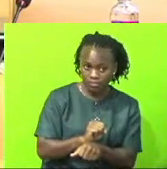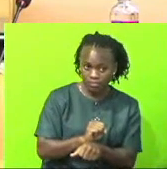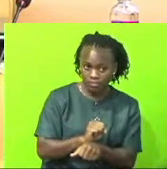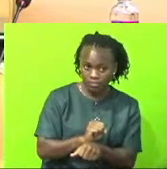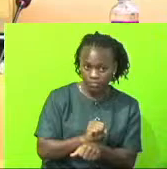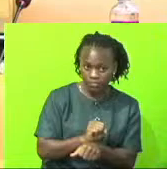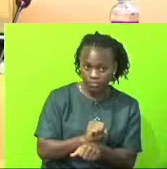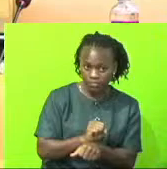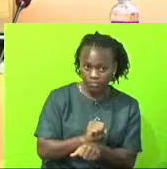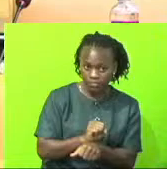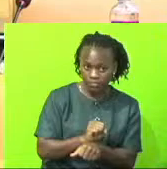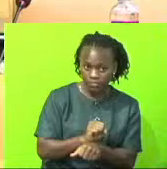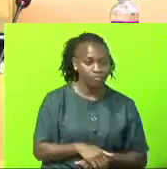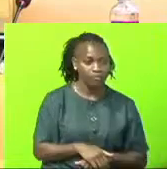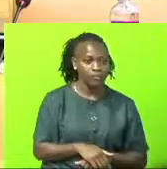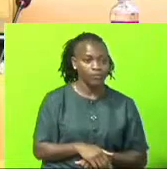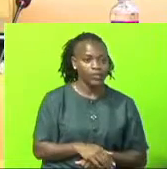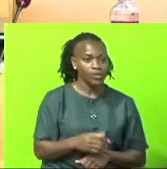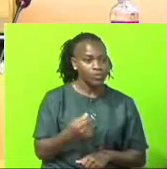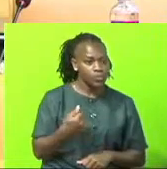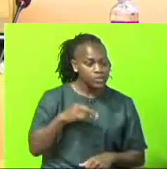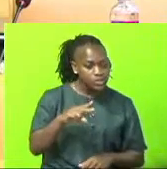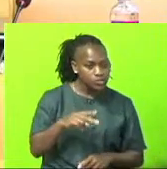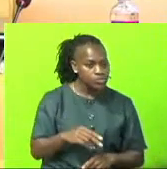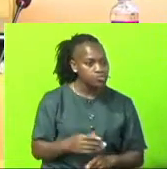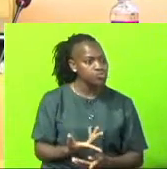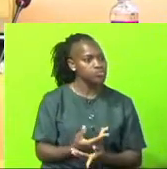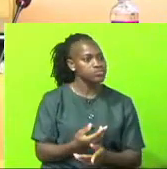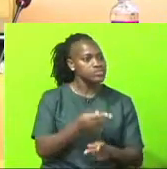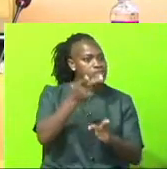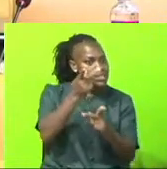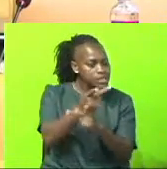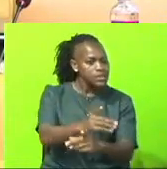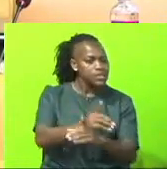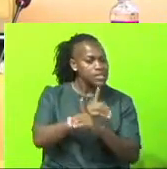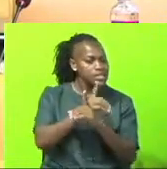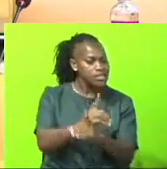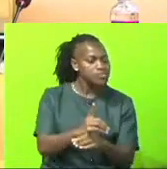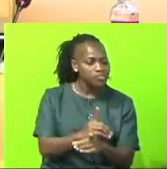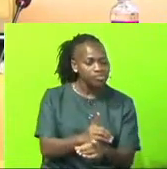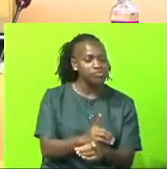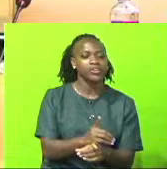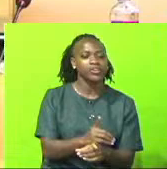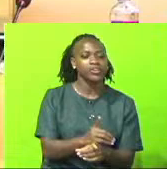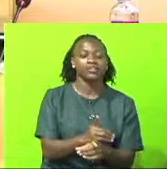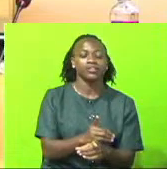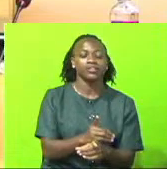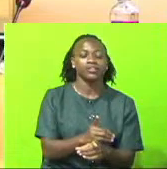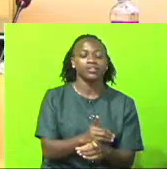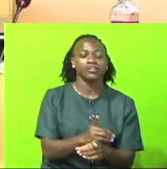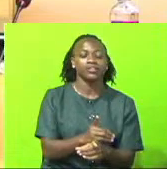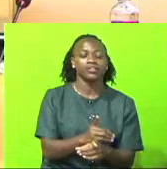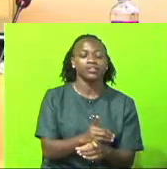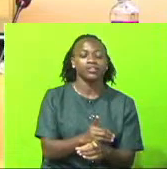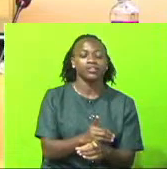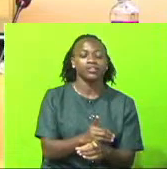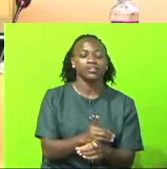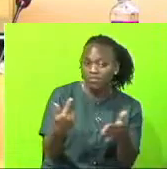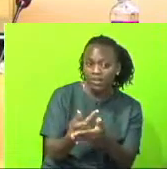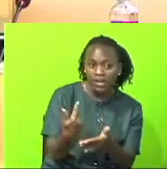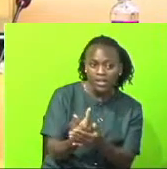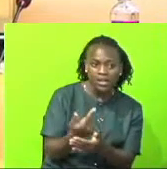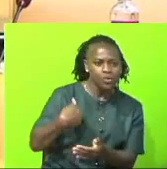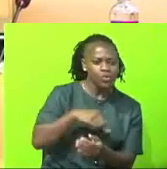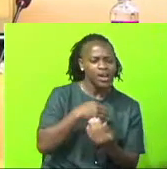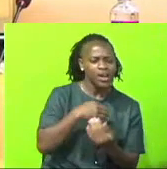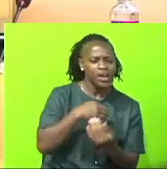to uphold and defend the Constitution of the Republic of Ghana. Parliament has a responsibility. The